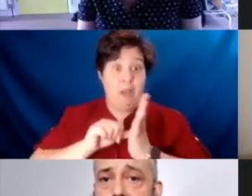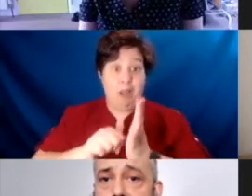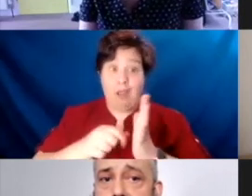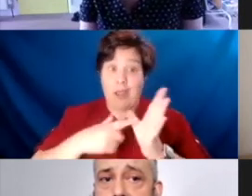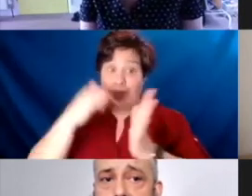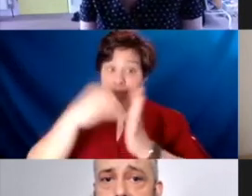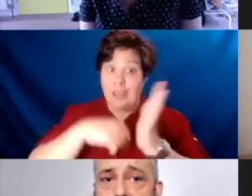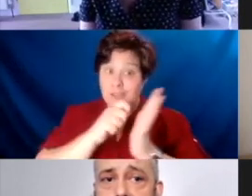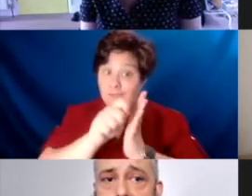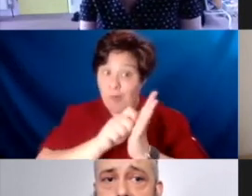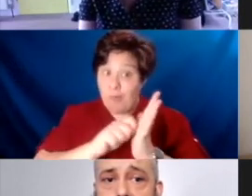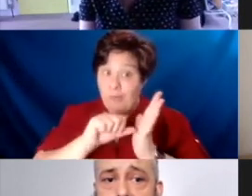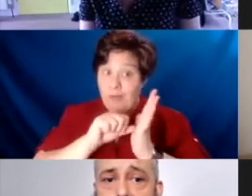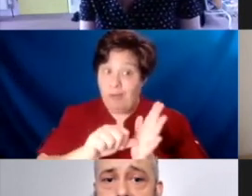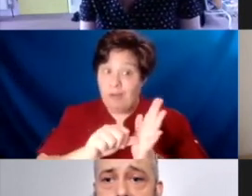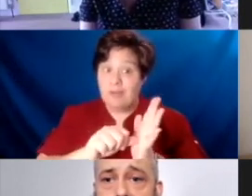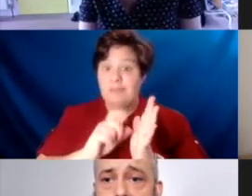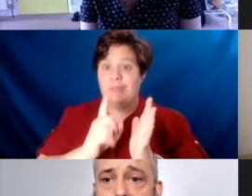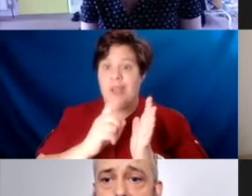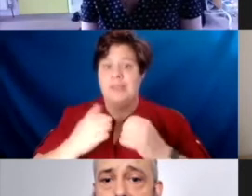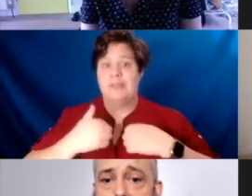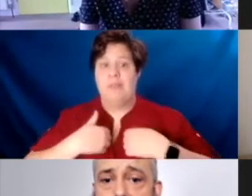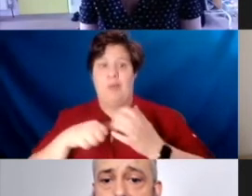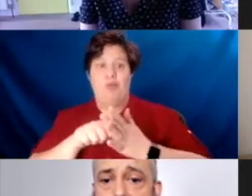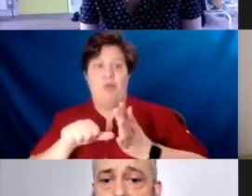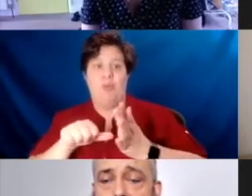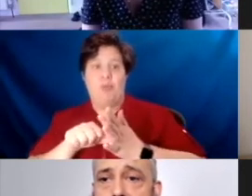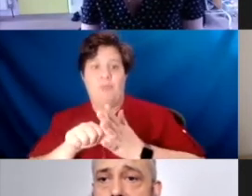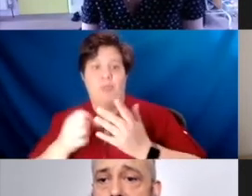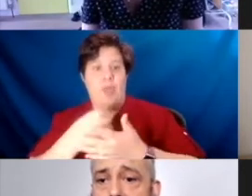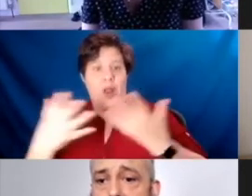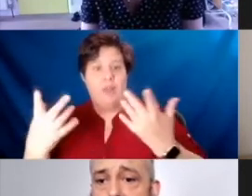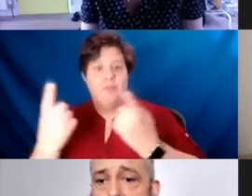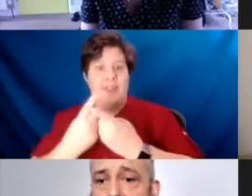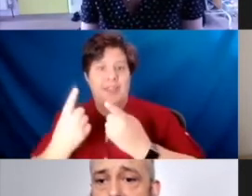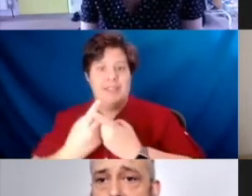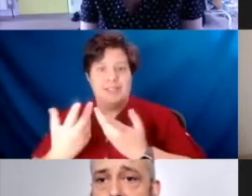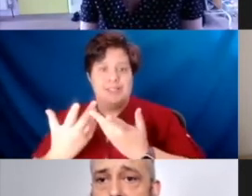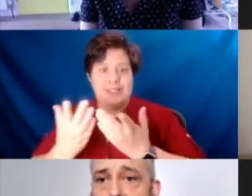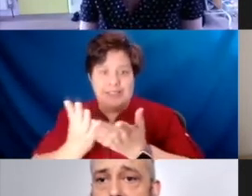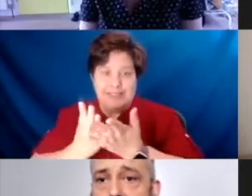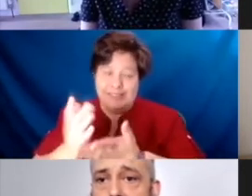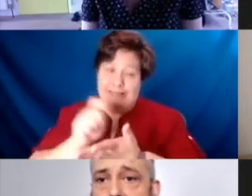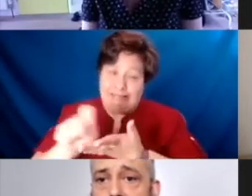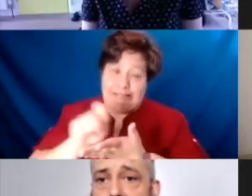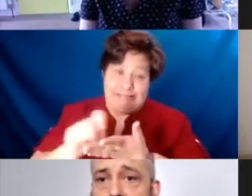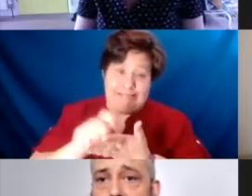applications? Sometimes that's the part of the problem I have with a lot of these things, is getting through the application.